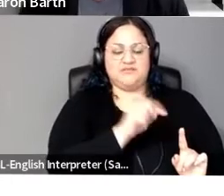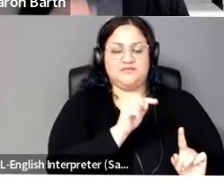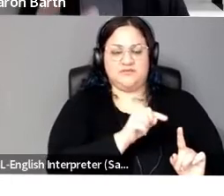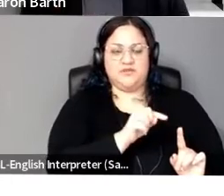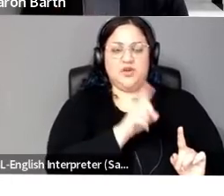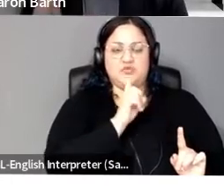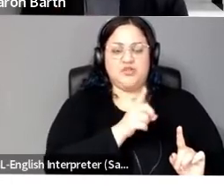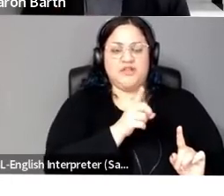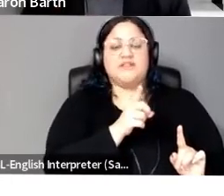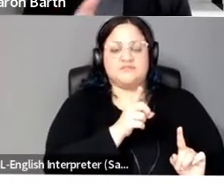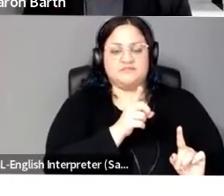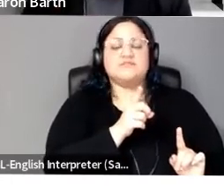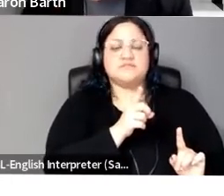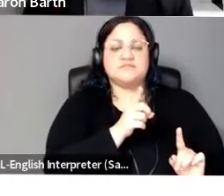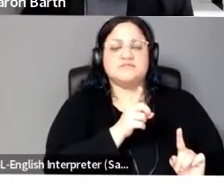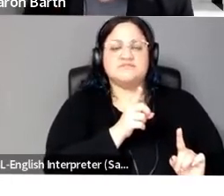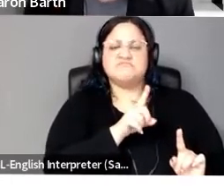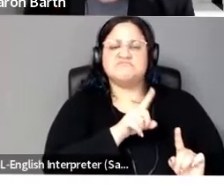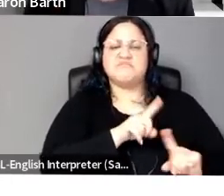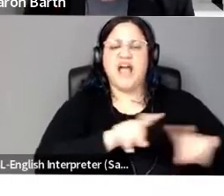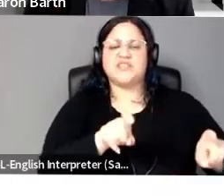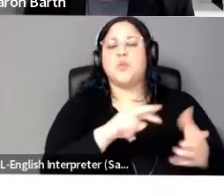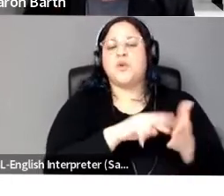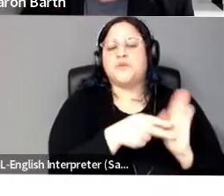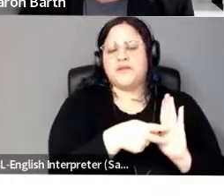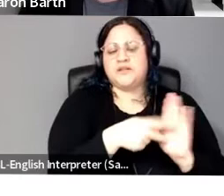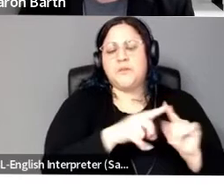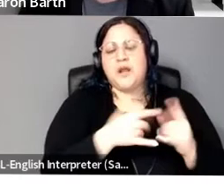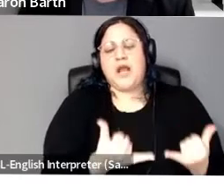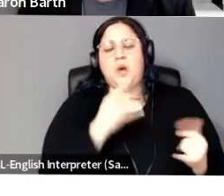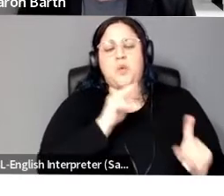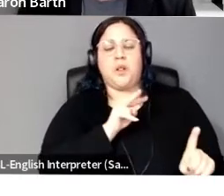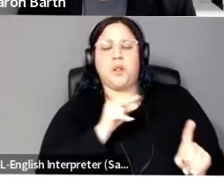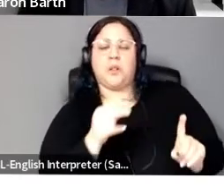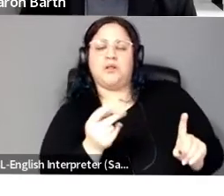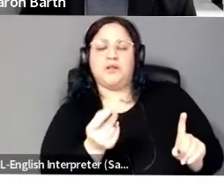it straight on, but let's come at it from the side here, right? So